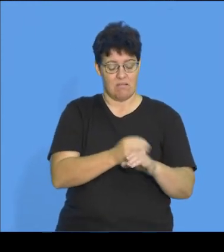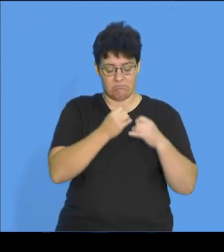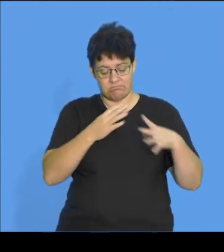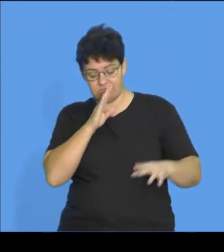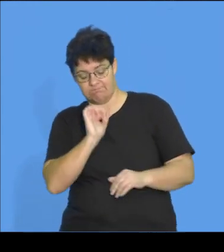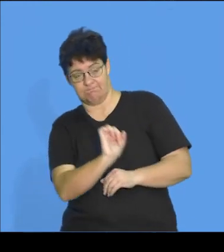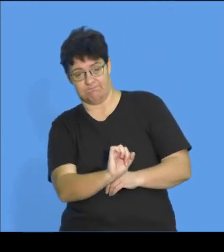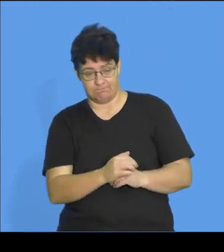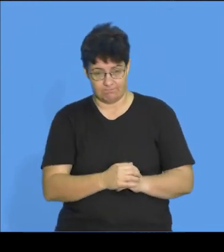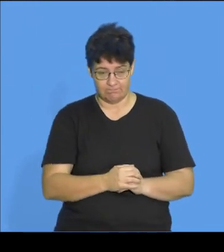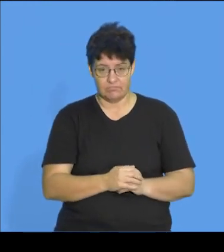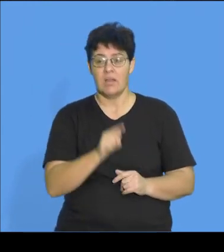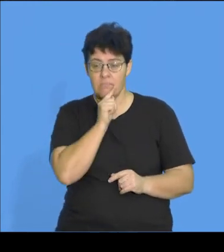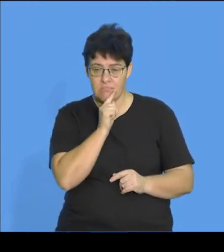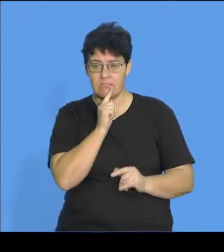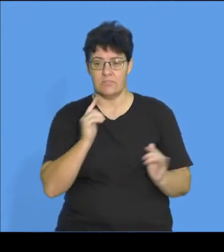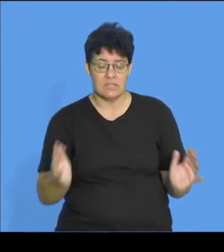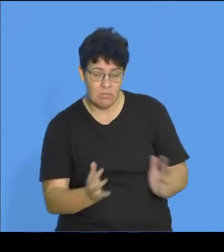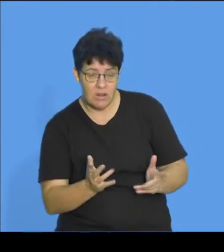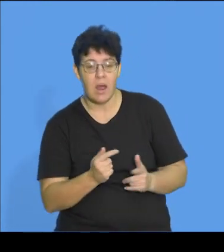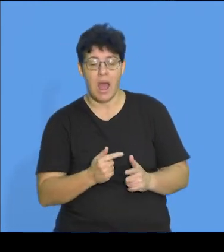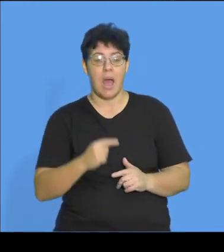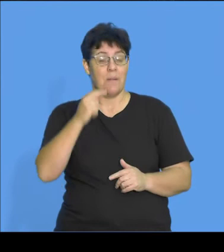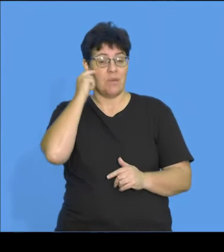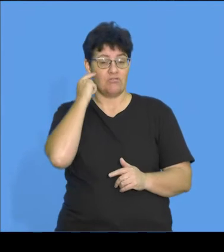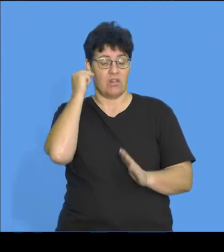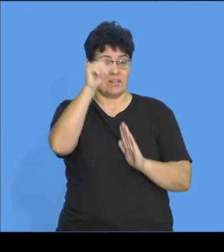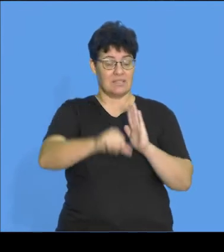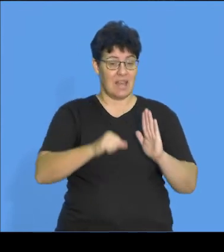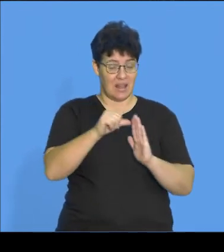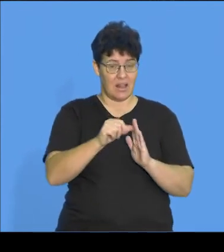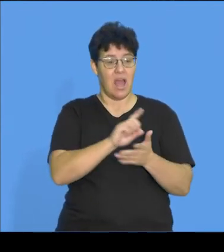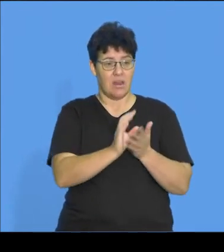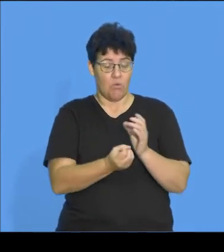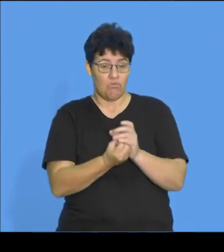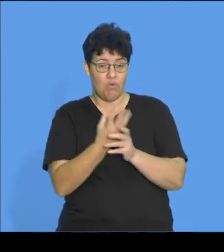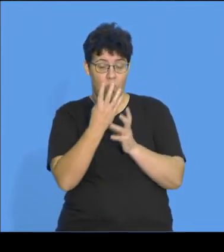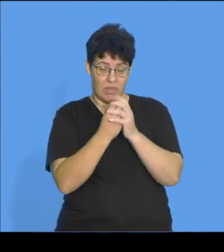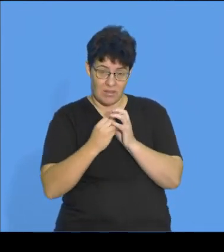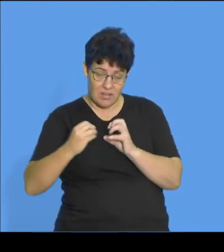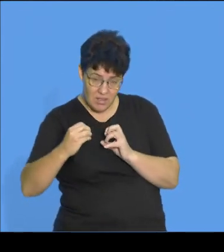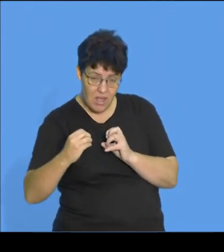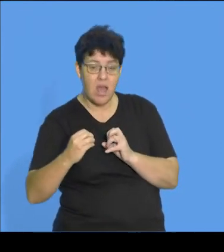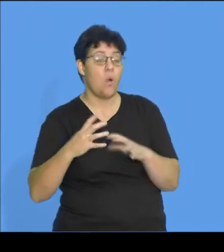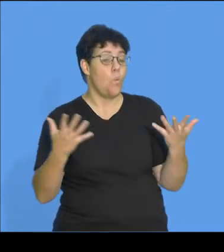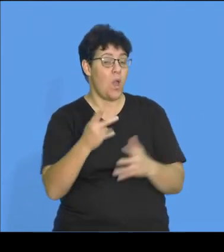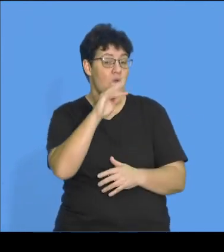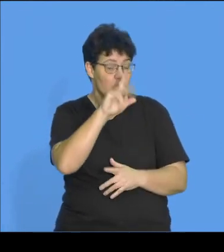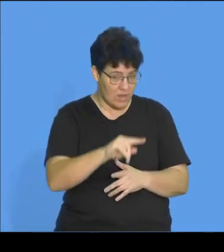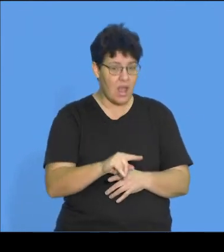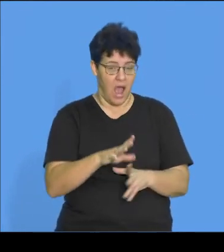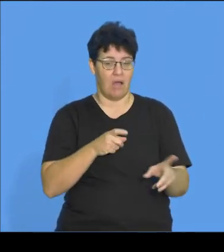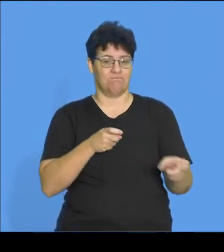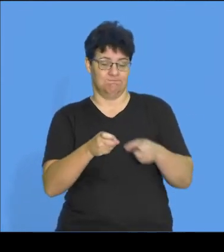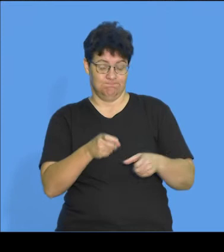stimulates and helps to control the menstrual cycle and the growth of the egg in the ovary. The